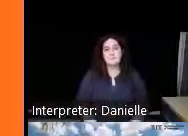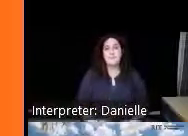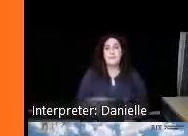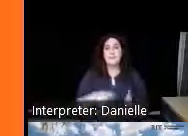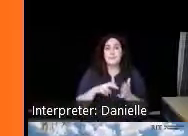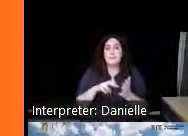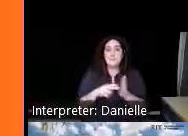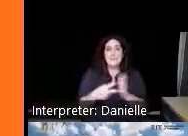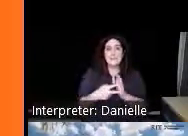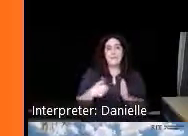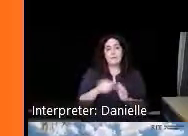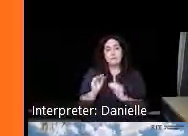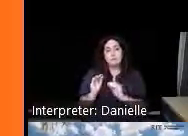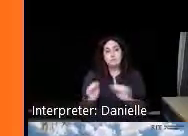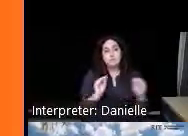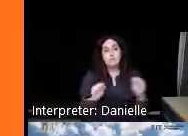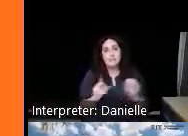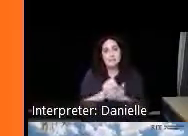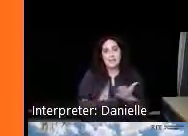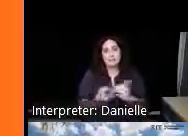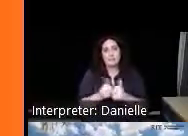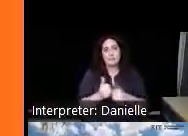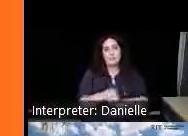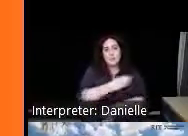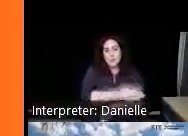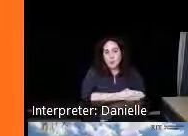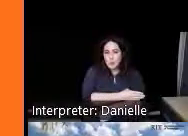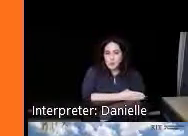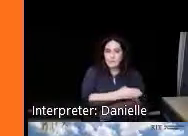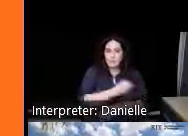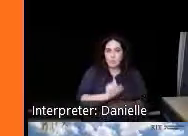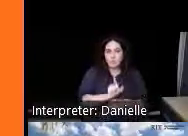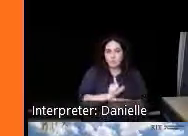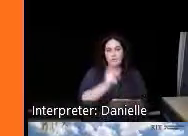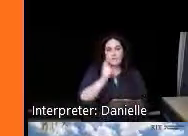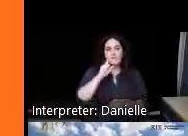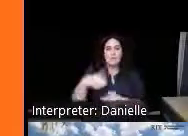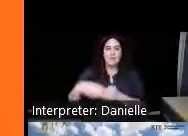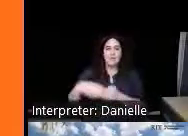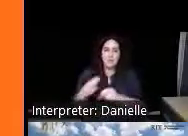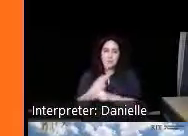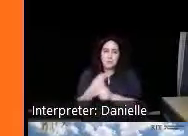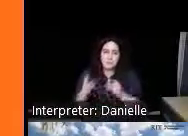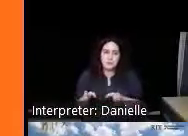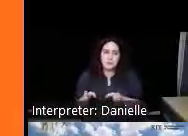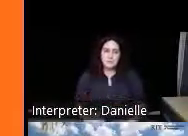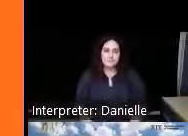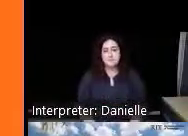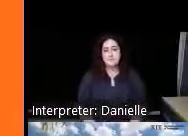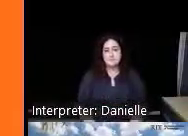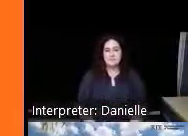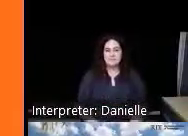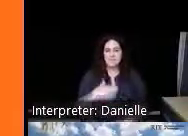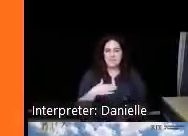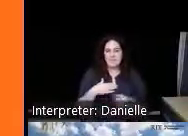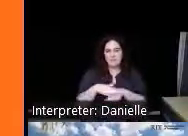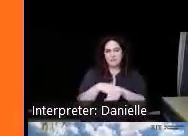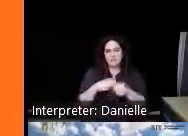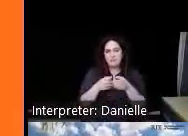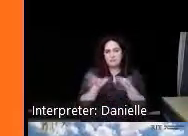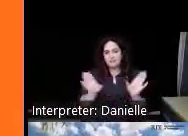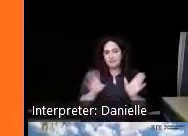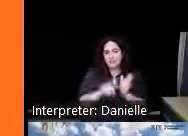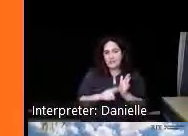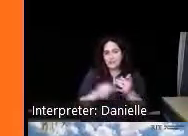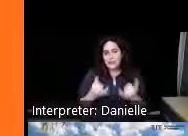the accessibility of their work for end users. So that's kind of like my general research. Specifically,